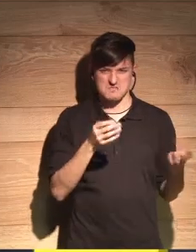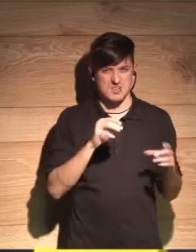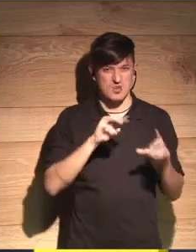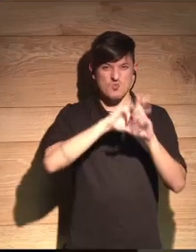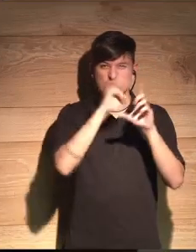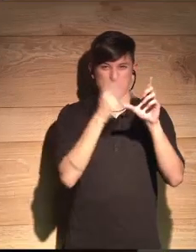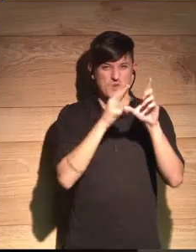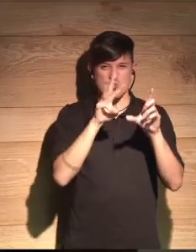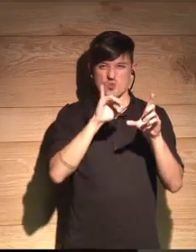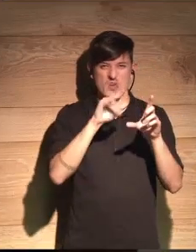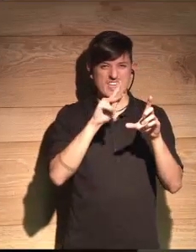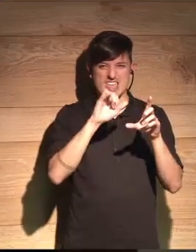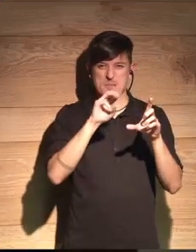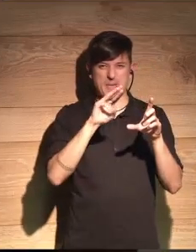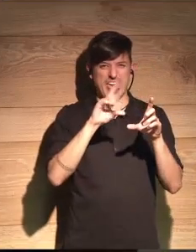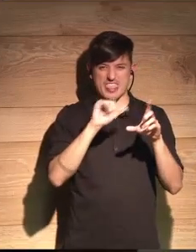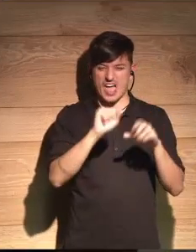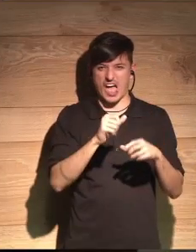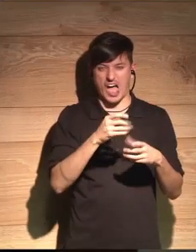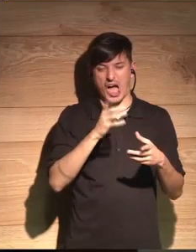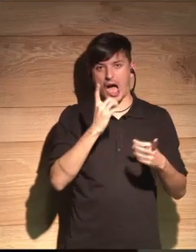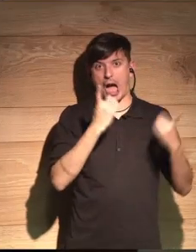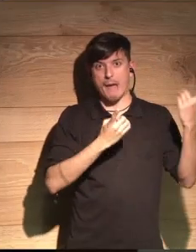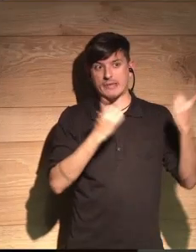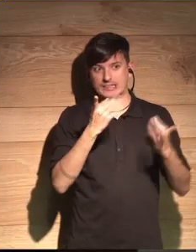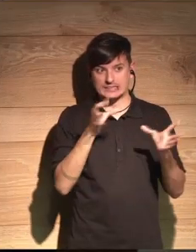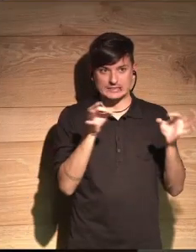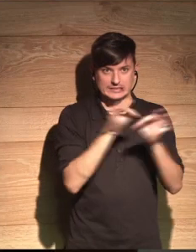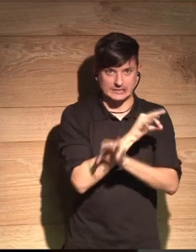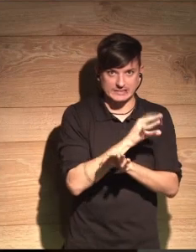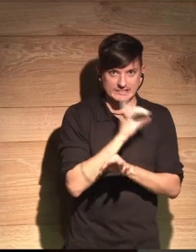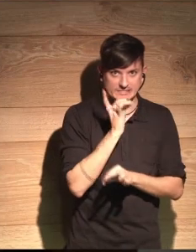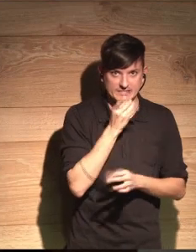Well, Wikipedia is not always right. Okay.